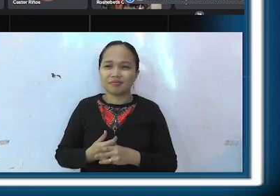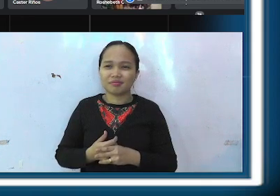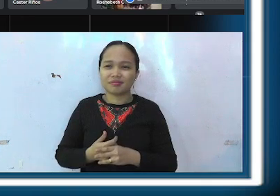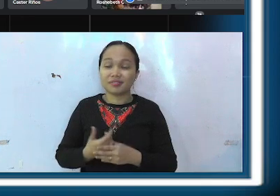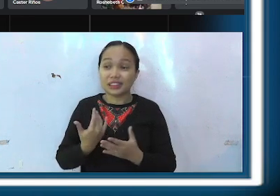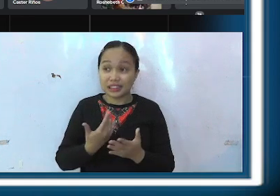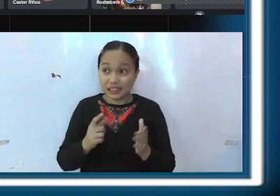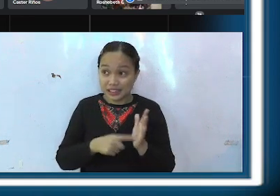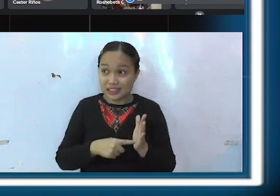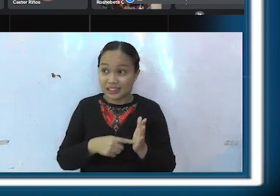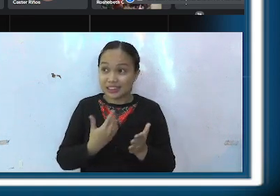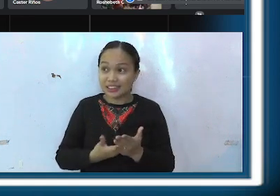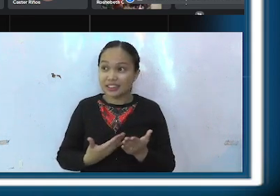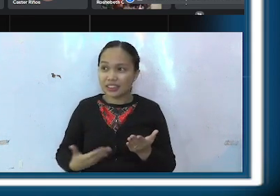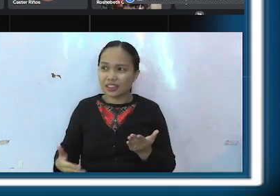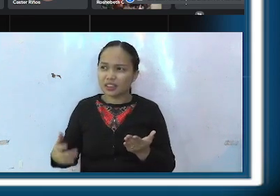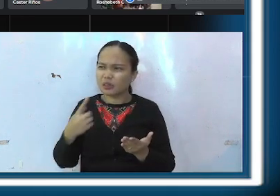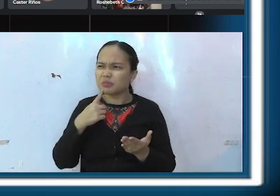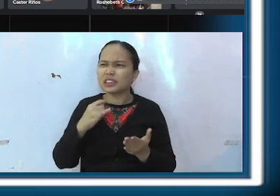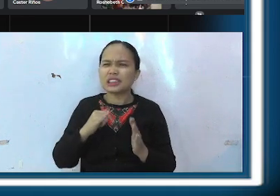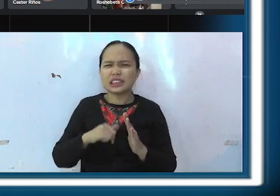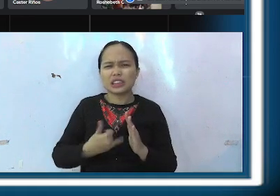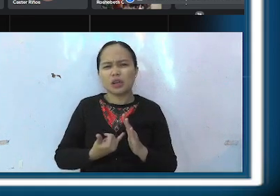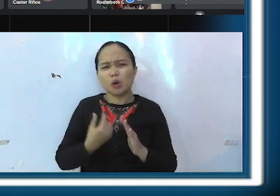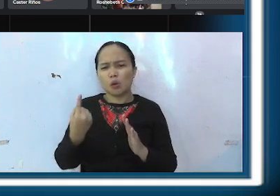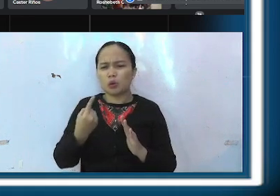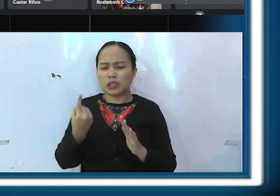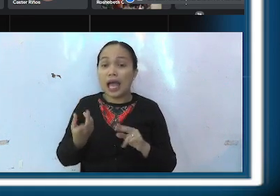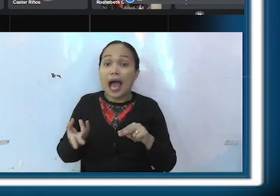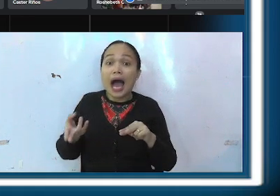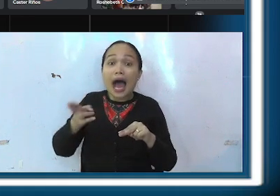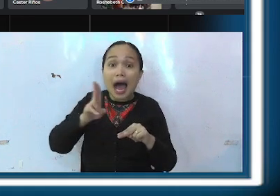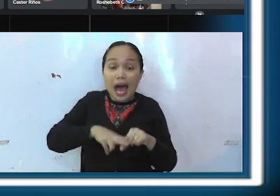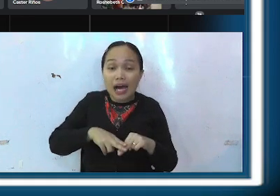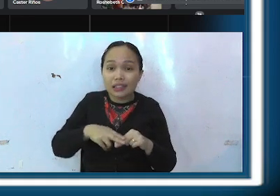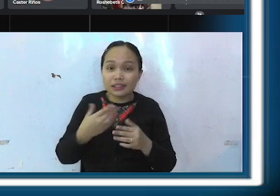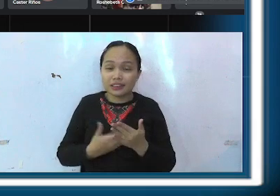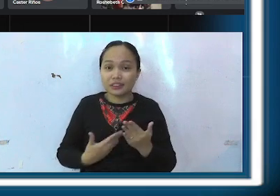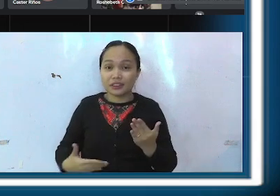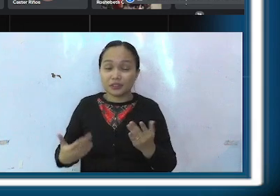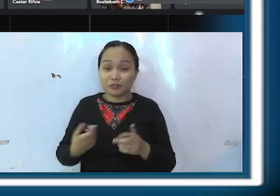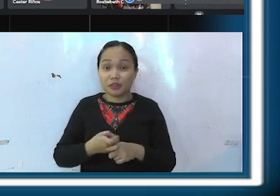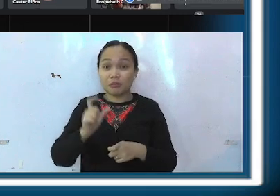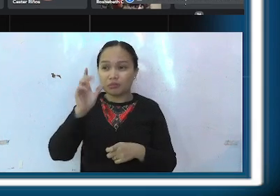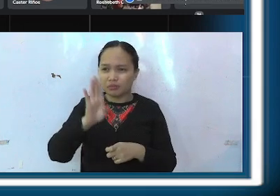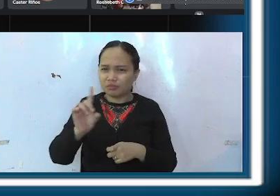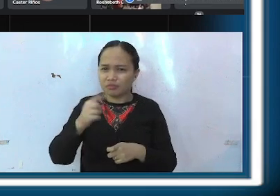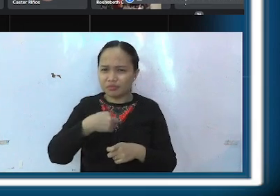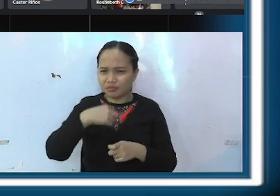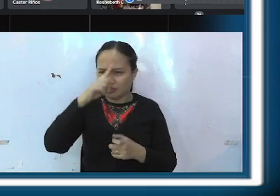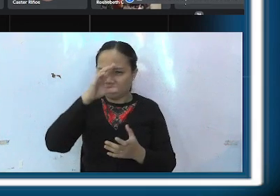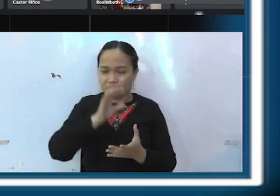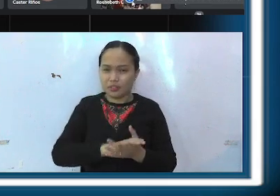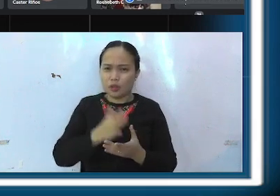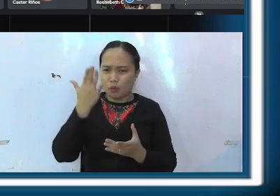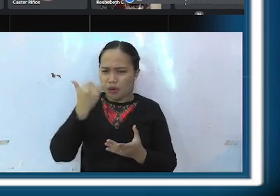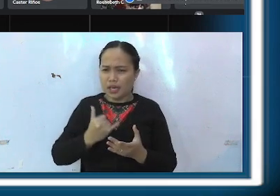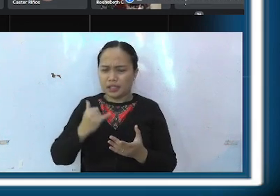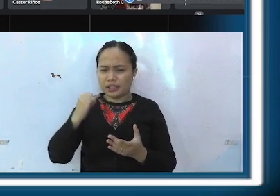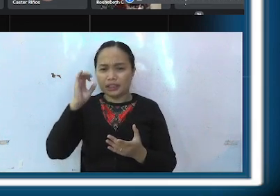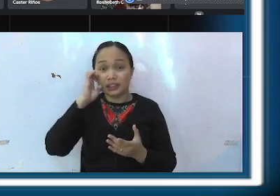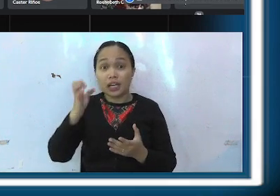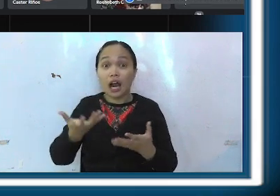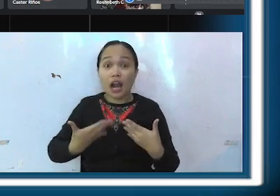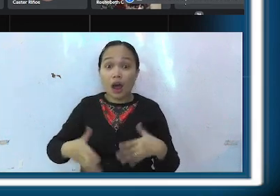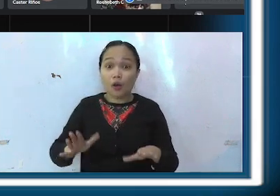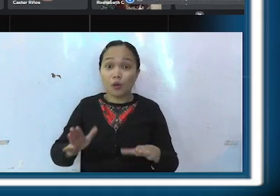these things, you know, this is just a bonus from God. Because the reason why he allowed me to